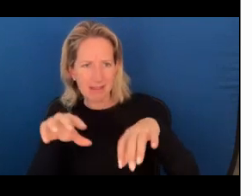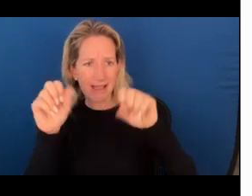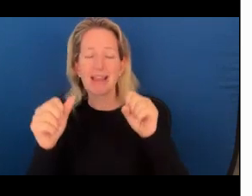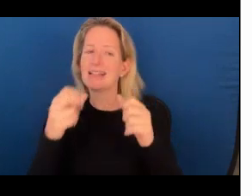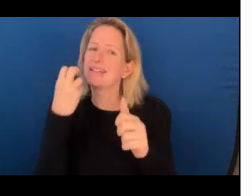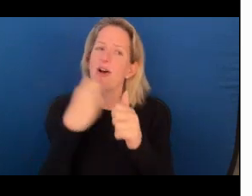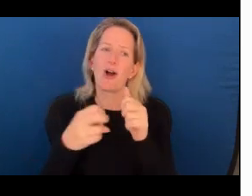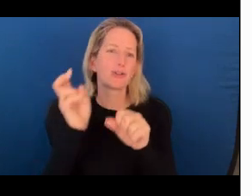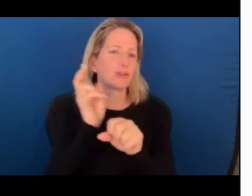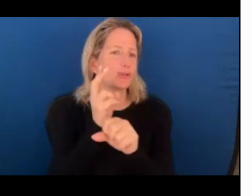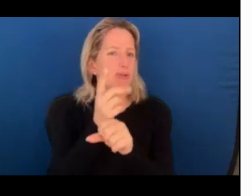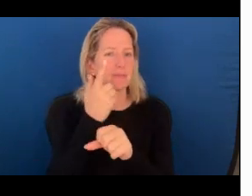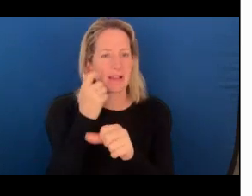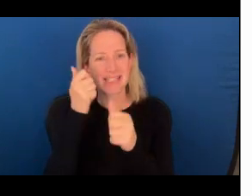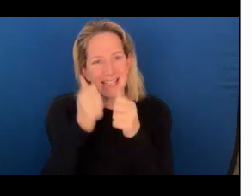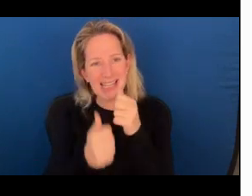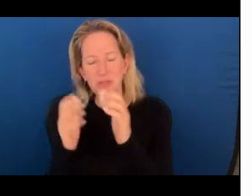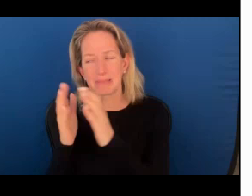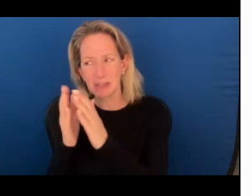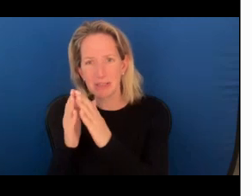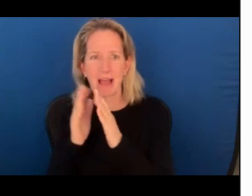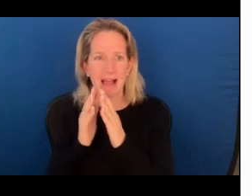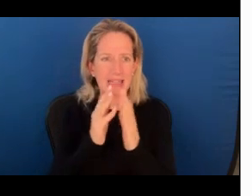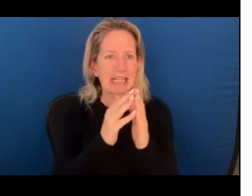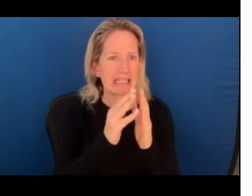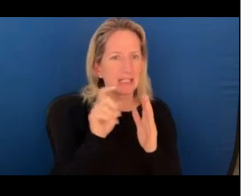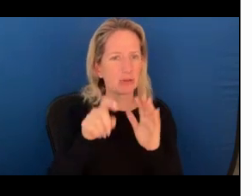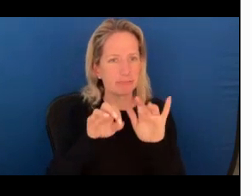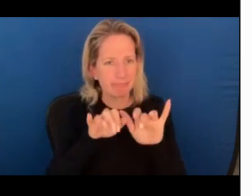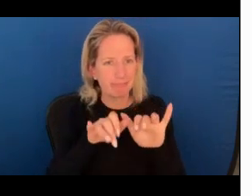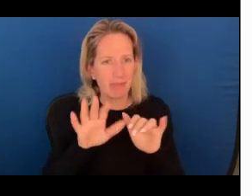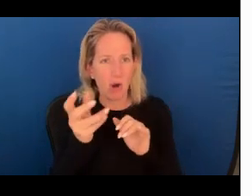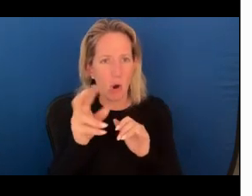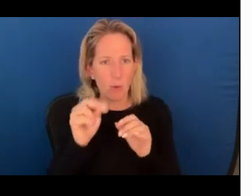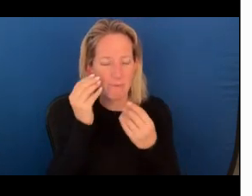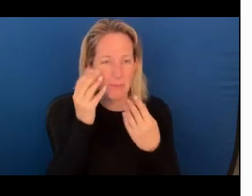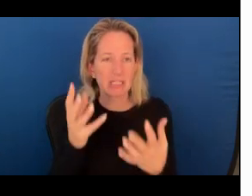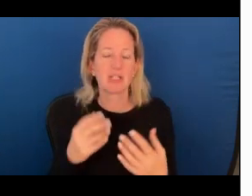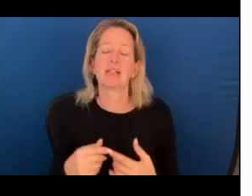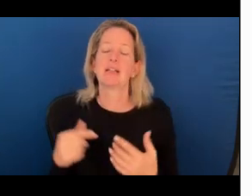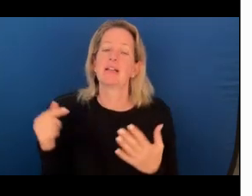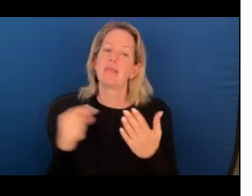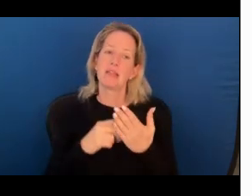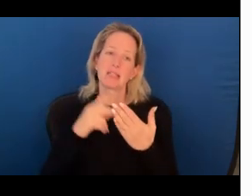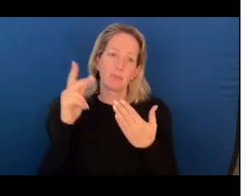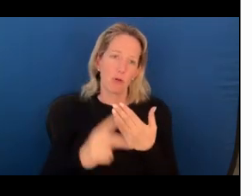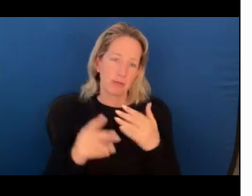had to put all their own information in. So in this program, they're making it much easier to use where,